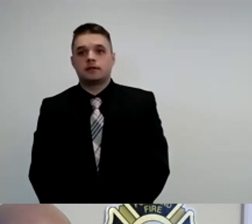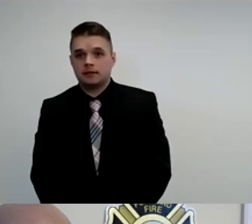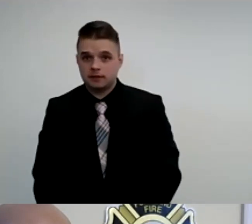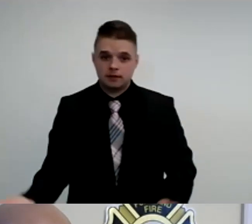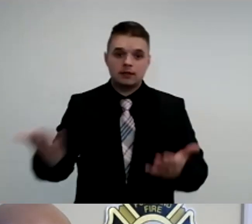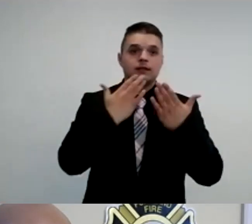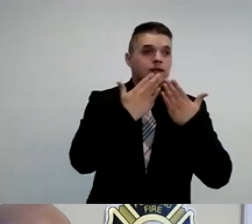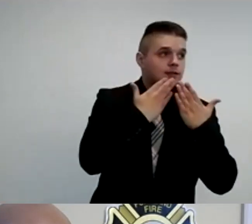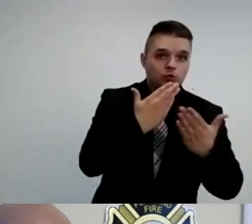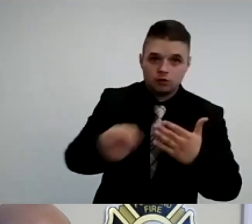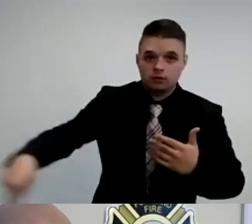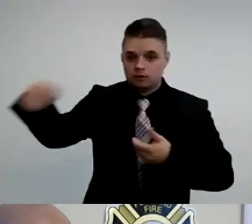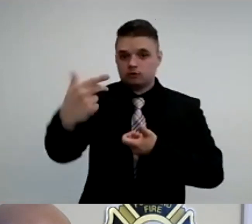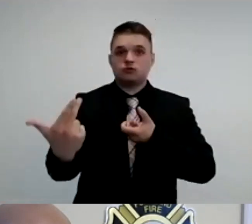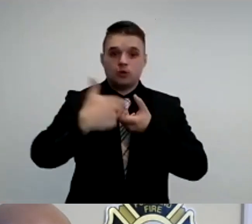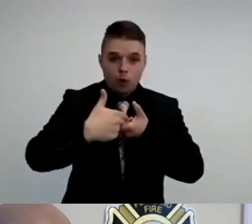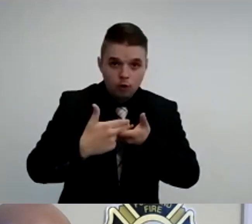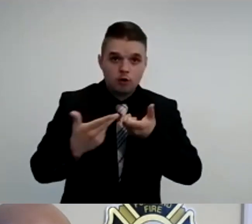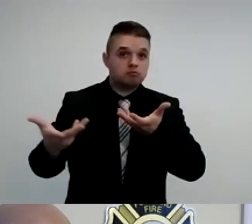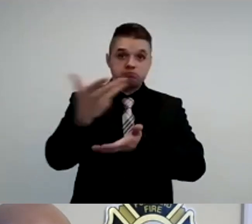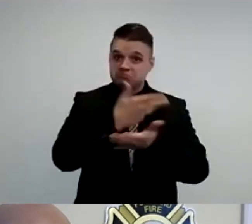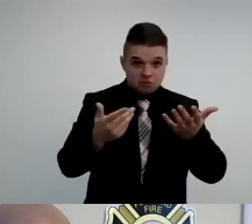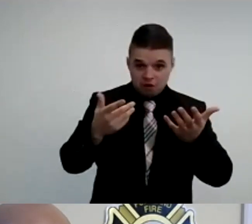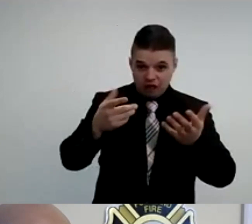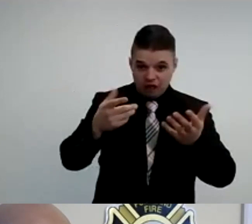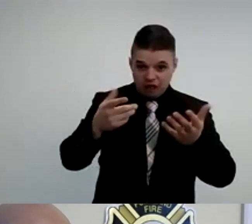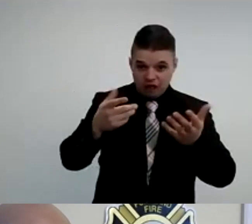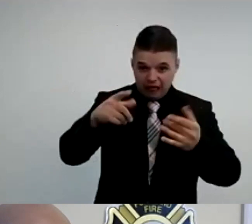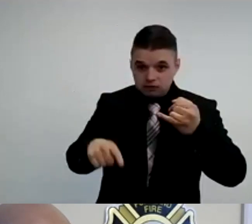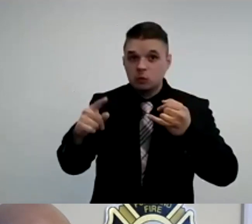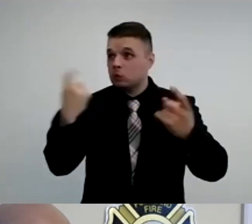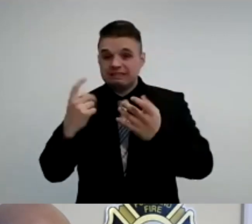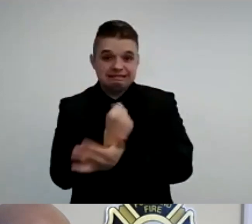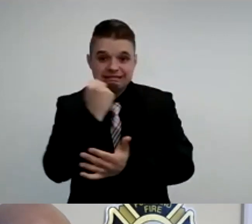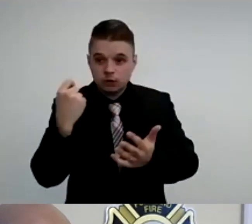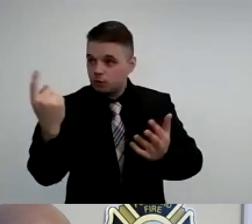And are there any last questions before we let folks go about their day?